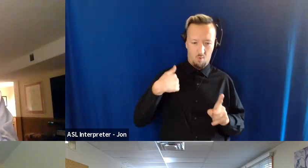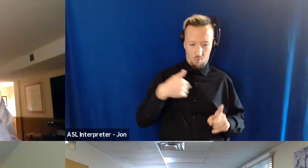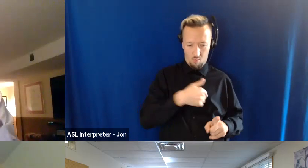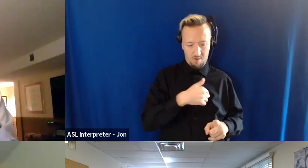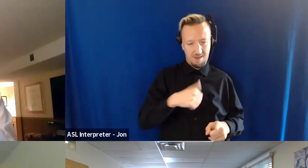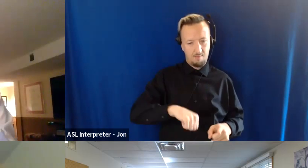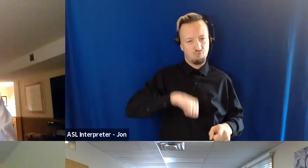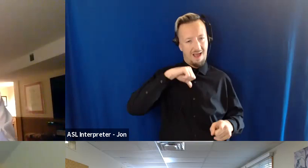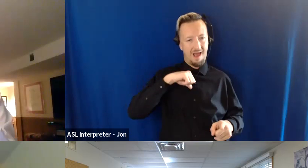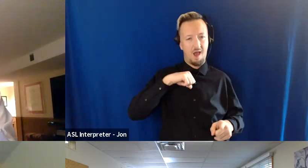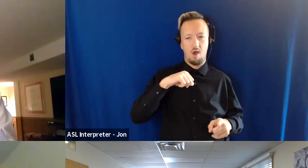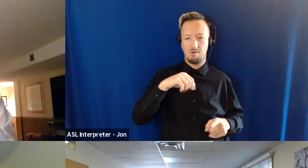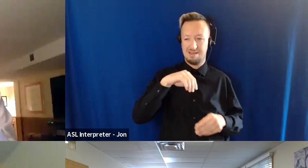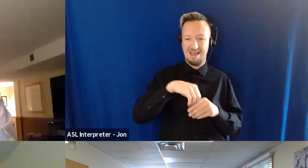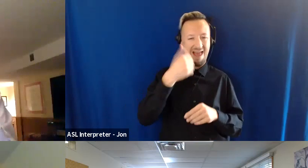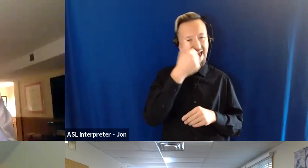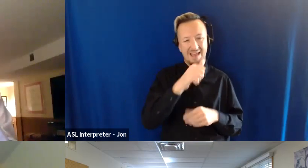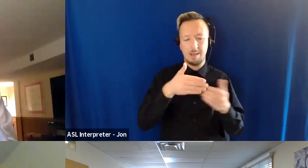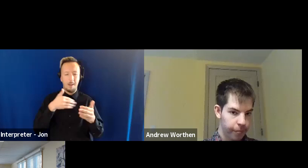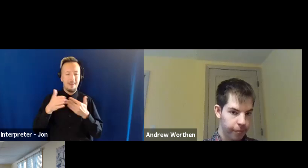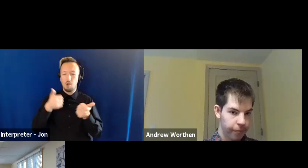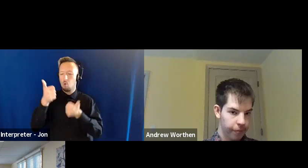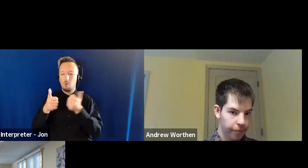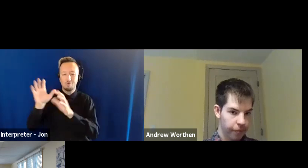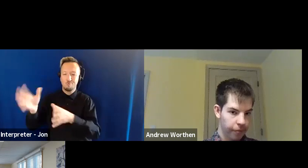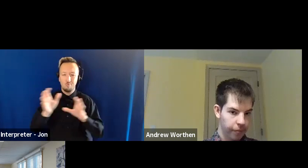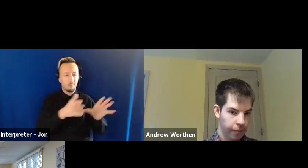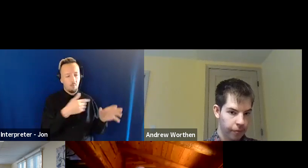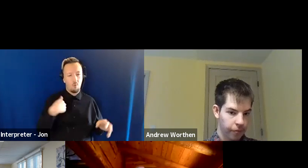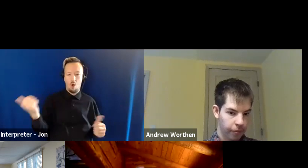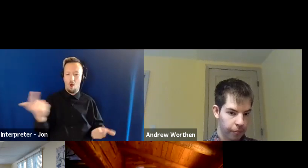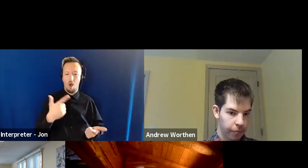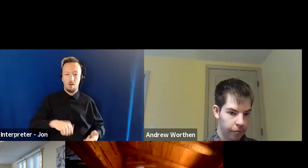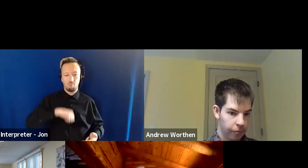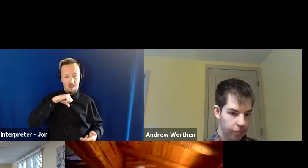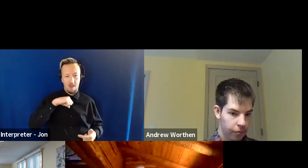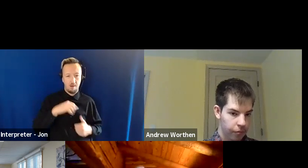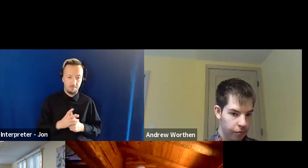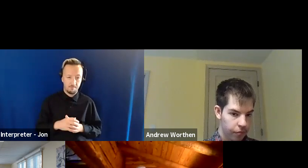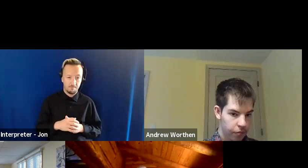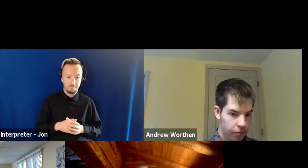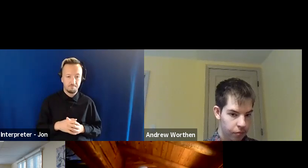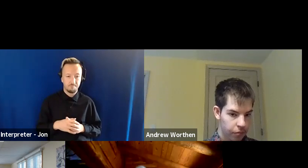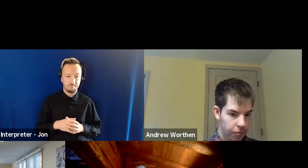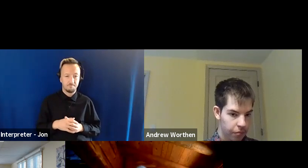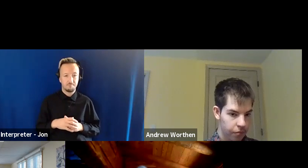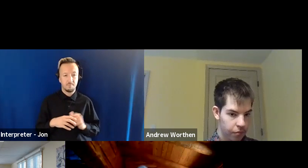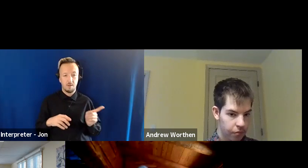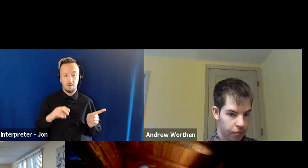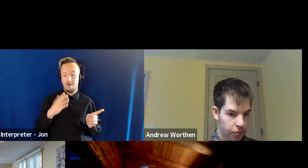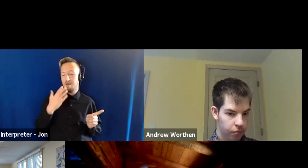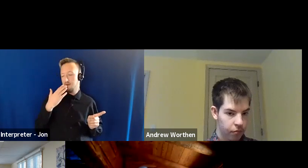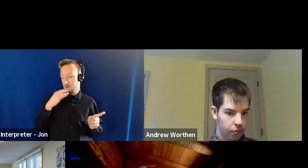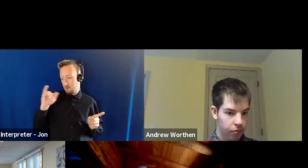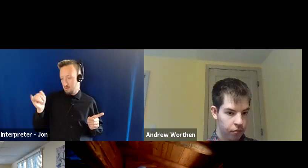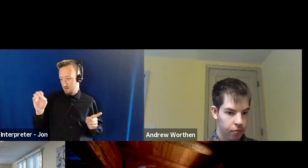proud in any generation that we are in. Thanks, Joan. You know, I just will sort of bring it. There was